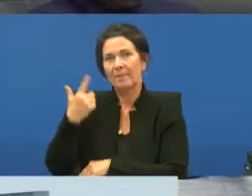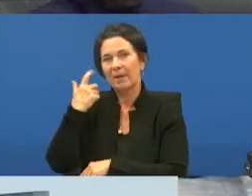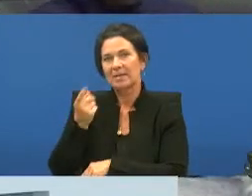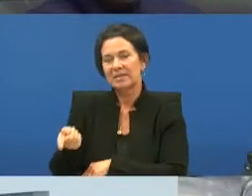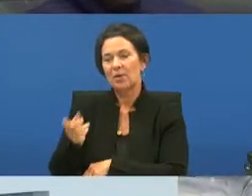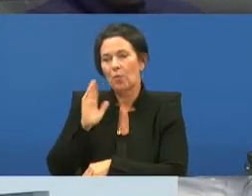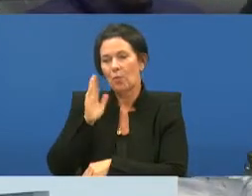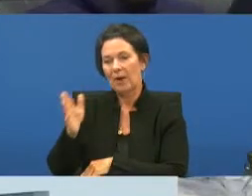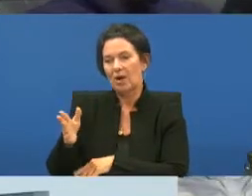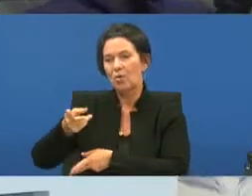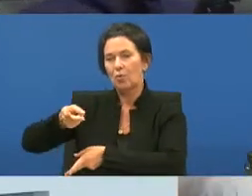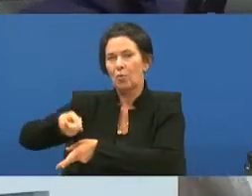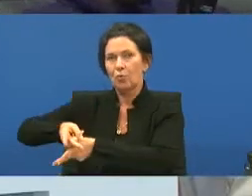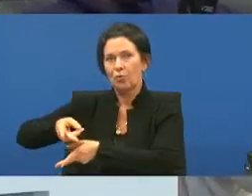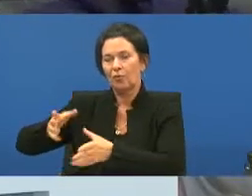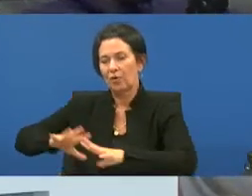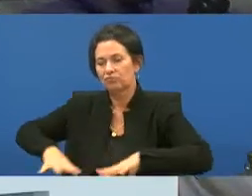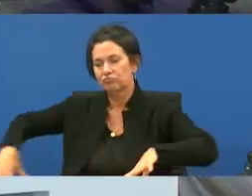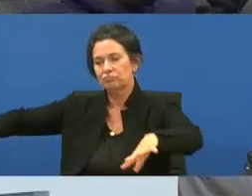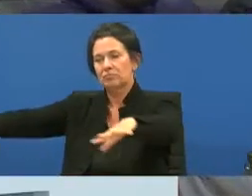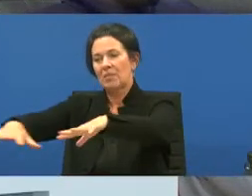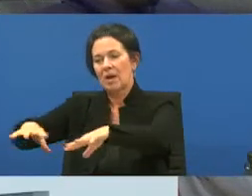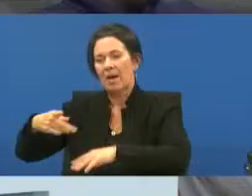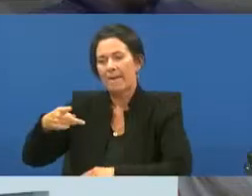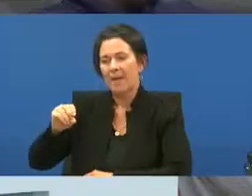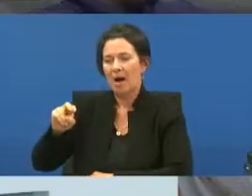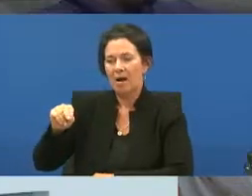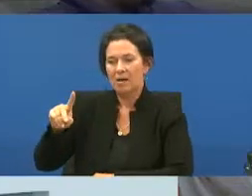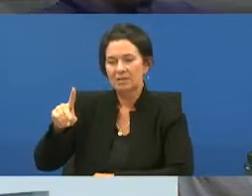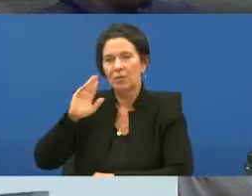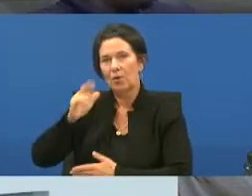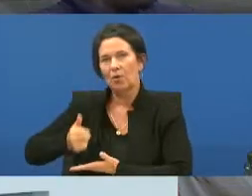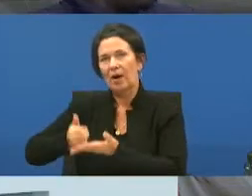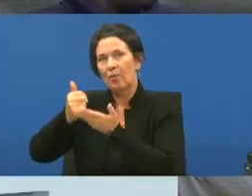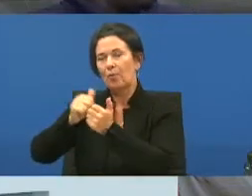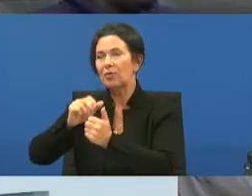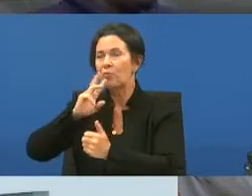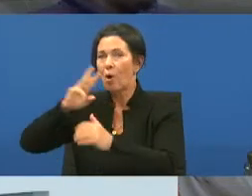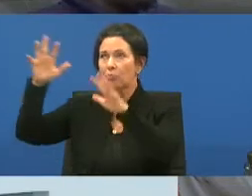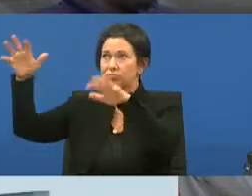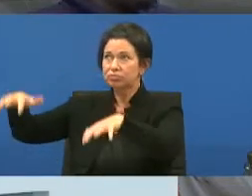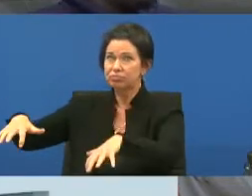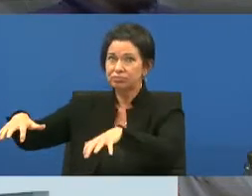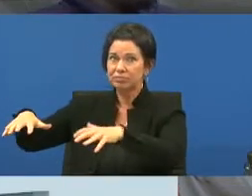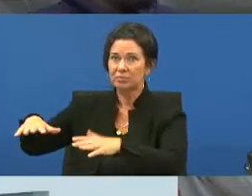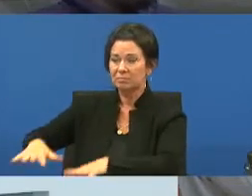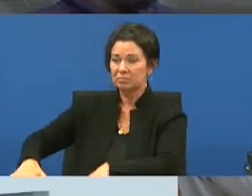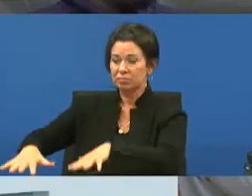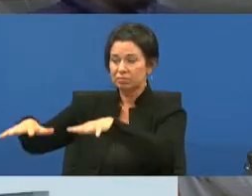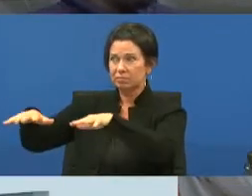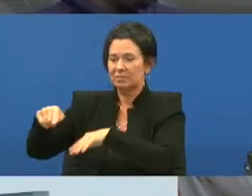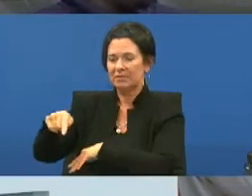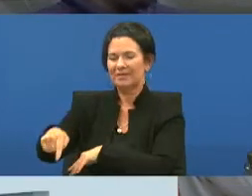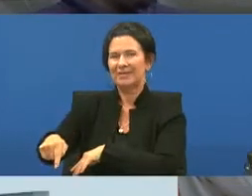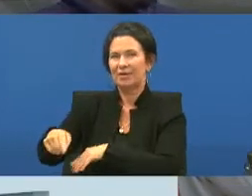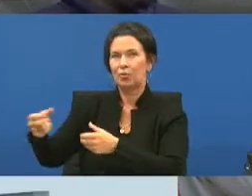pond, help out with stormwater retention, and provide just a lot of green space.